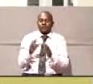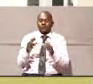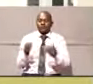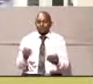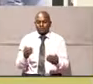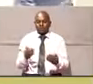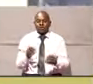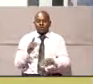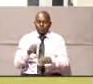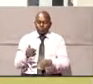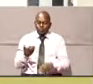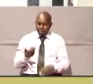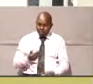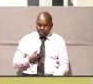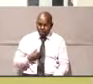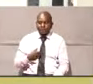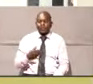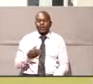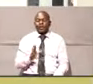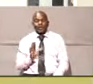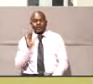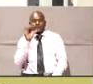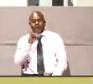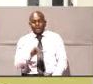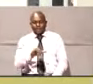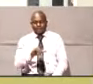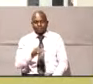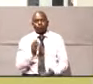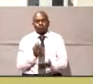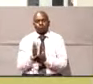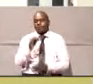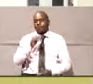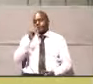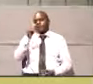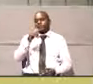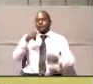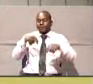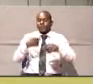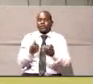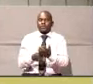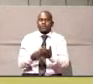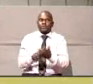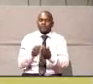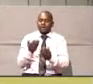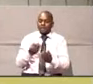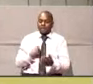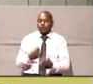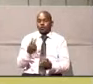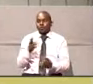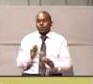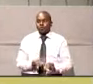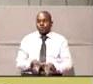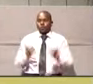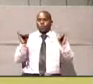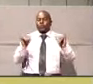so when we have such an airline, it is really proud for us. Uganda Airlines will have two direct flights from